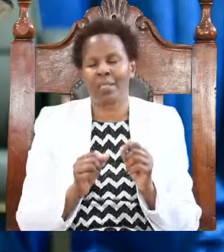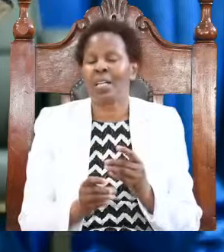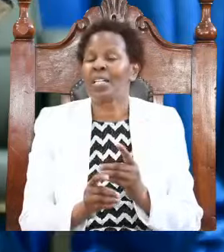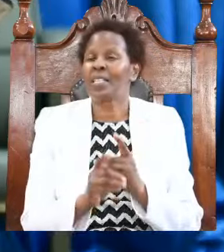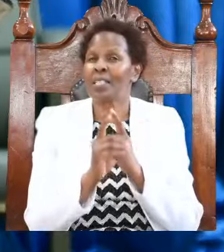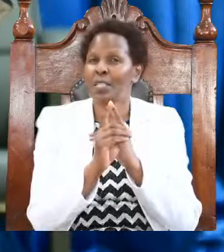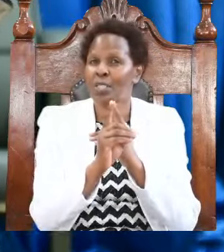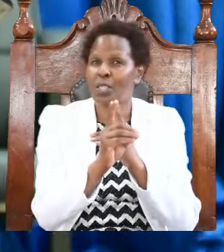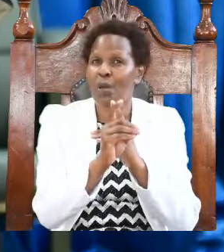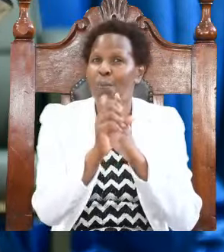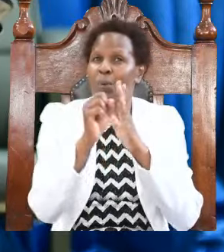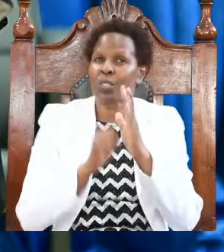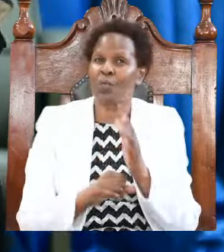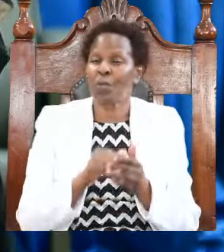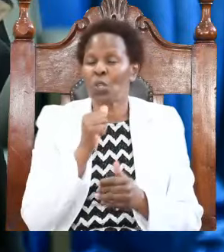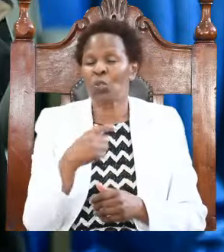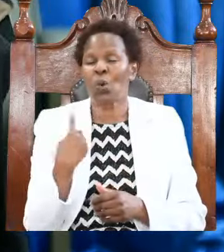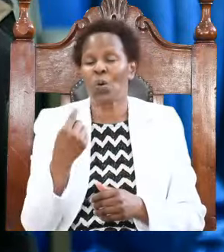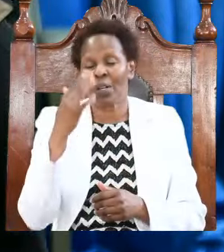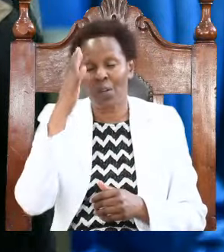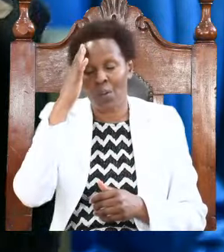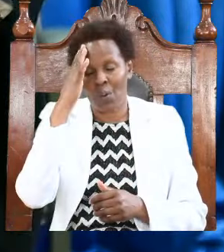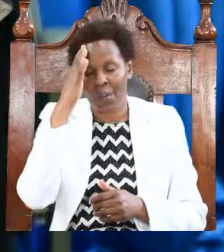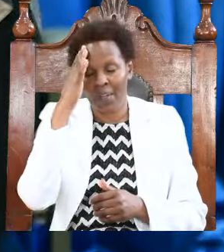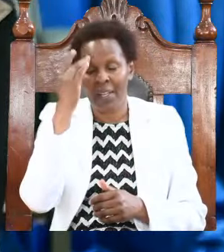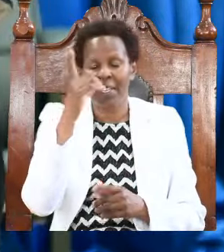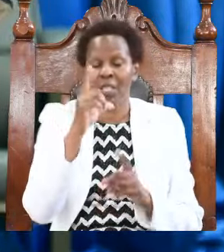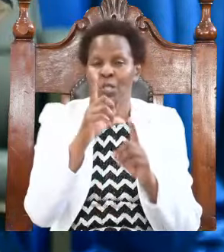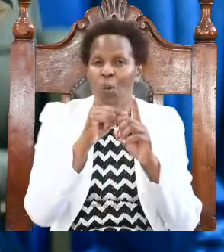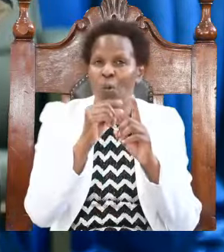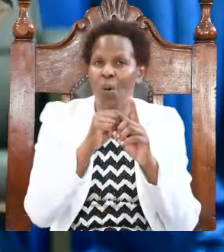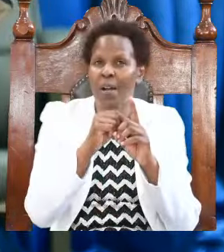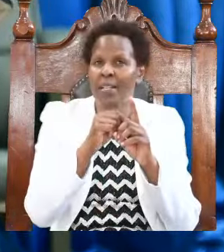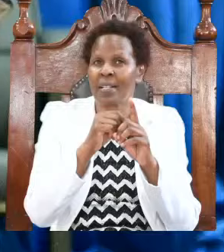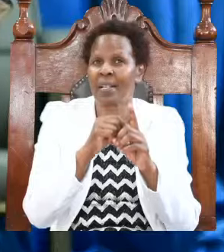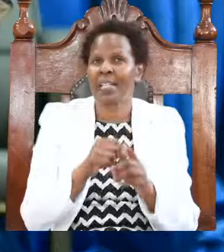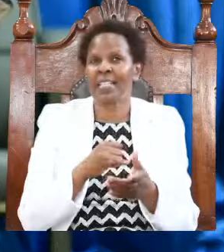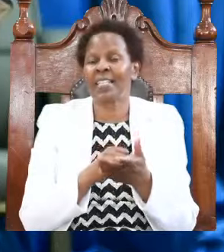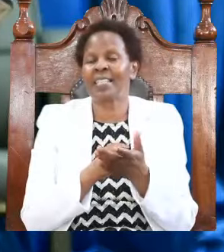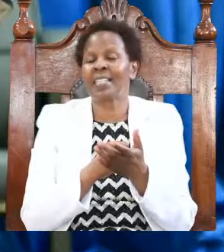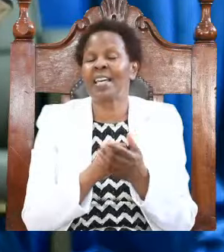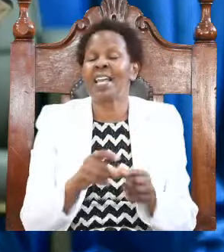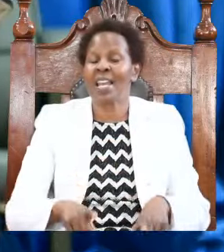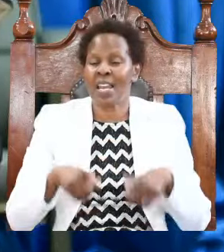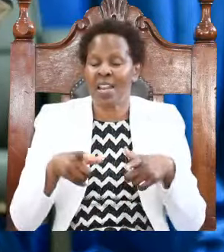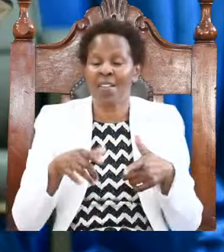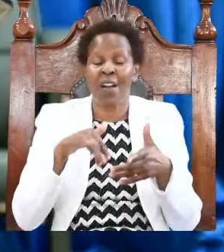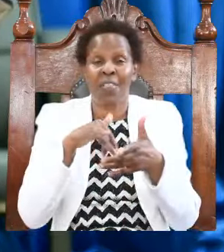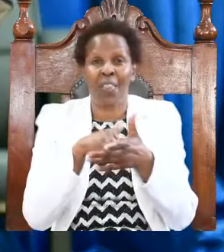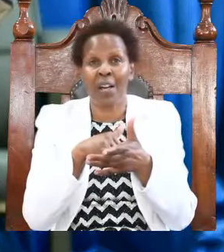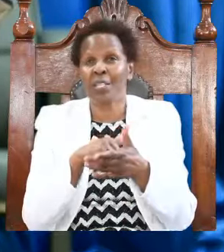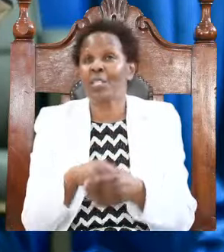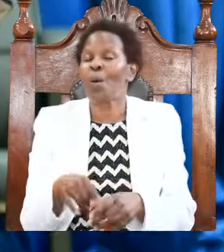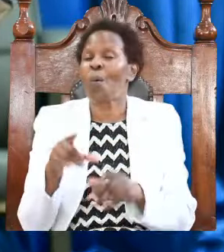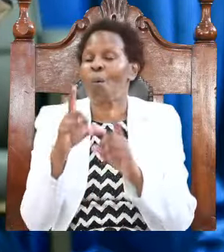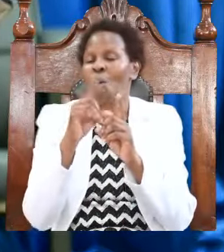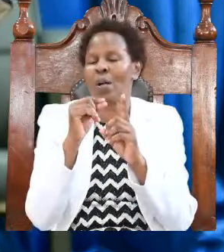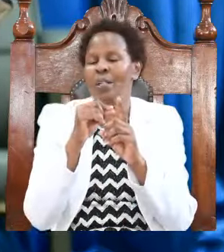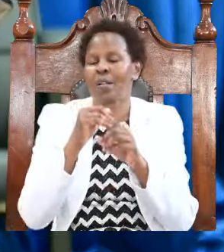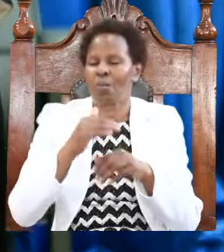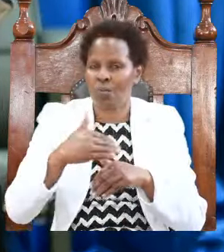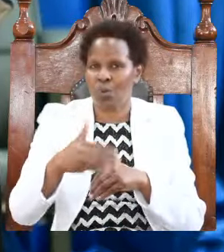just about knowing the Word of God. We must live out the Word of God on a daily